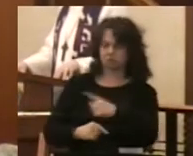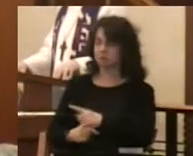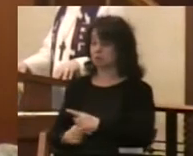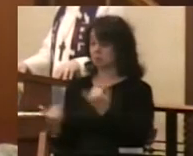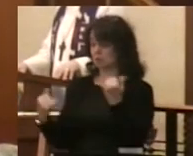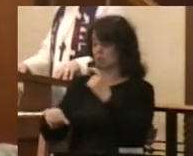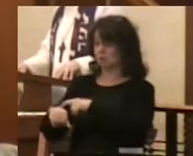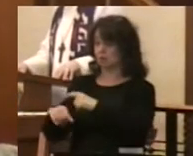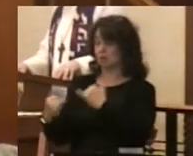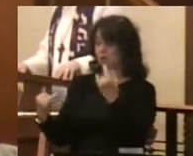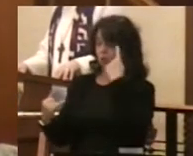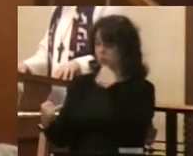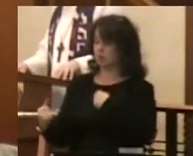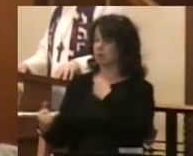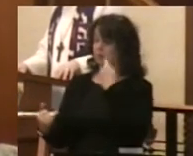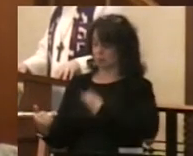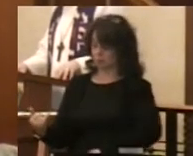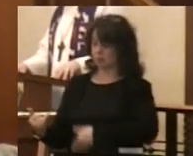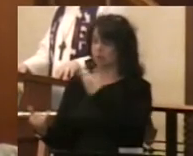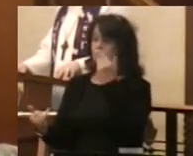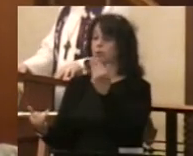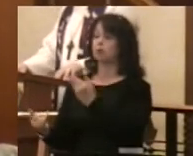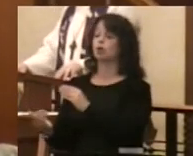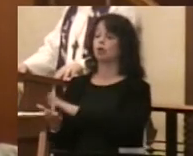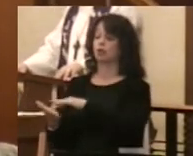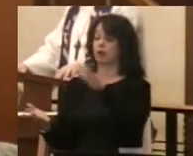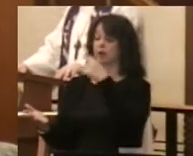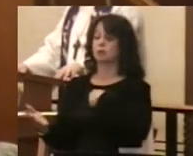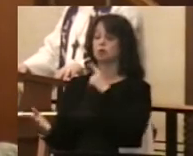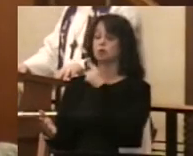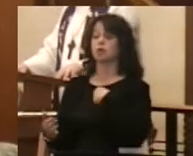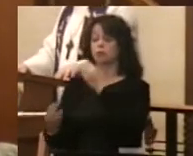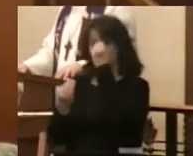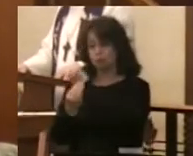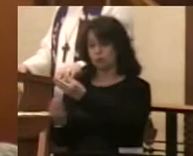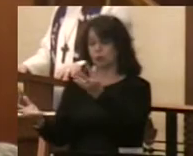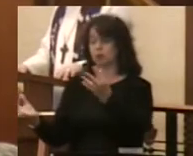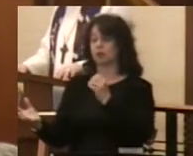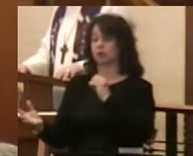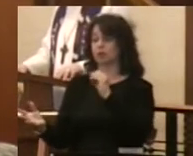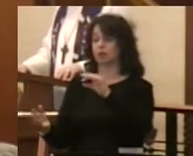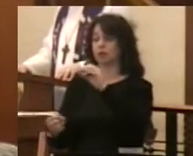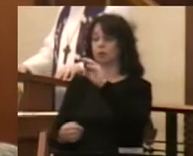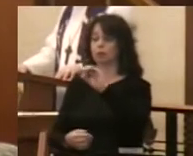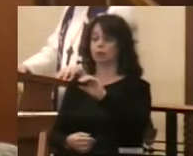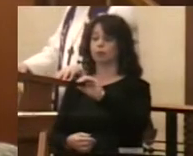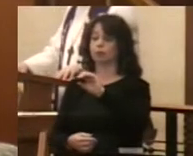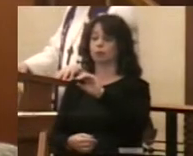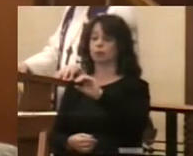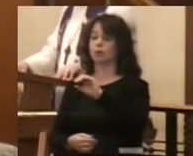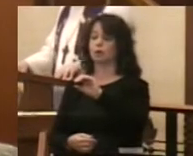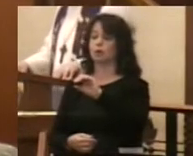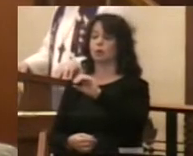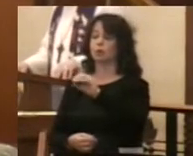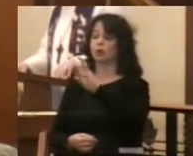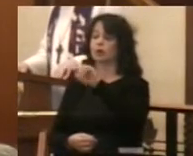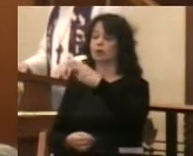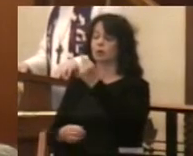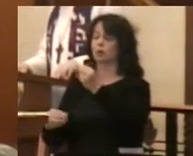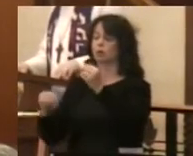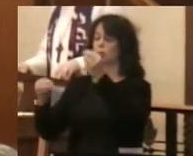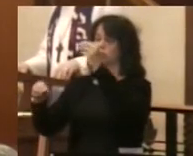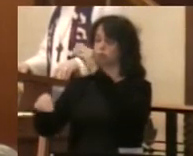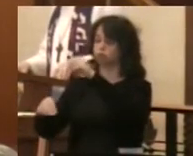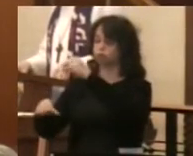Son of Man to be glorified. Very truly I tell you, unless a grain of wheat falls into the earth and dies, it